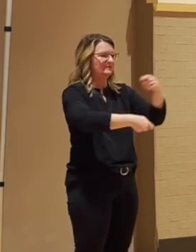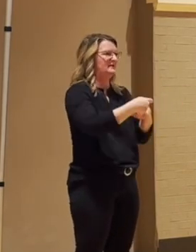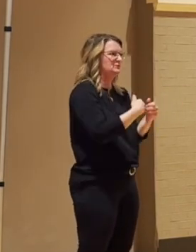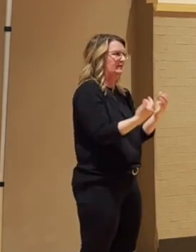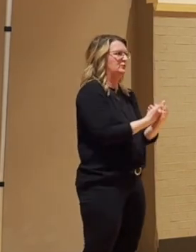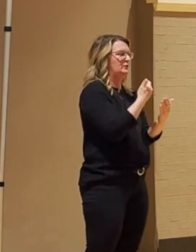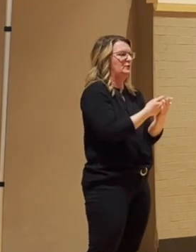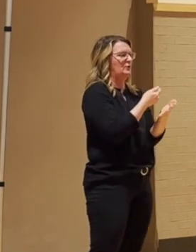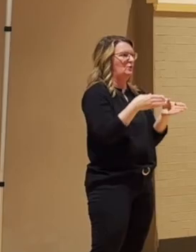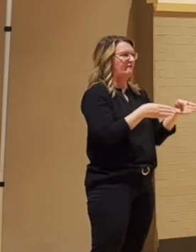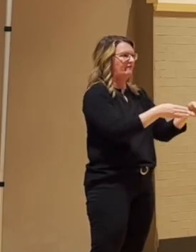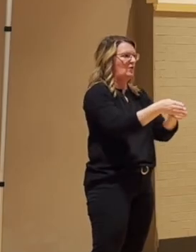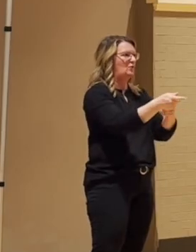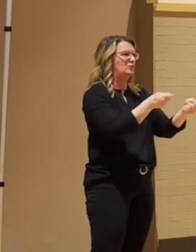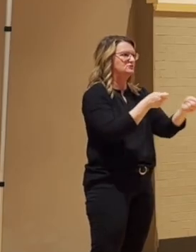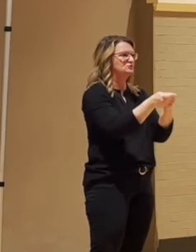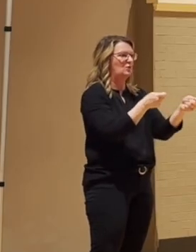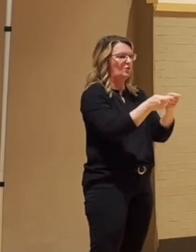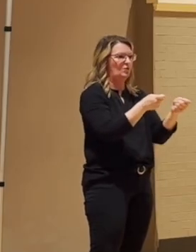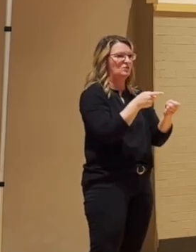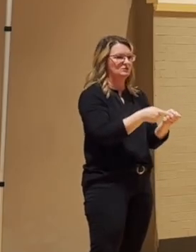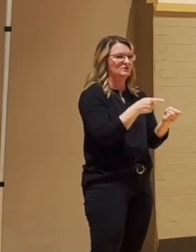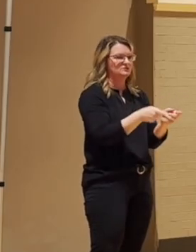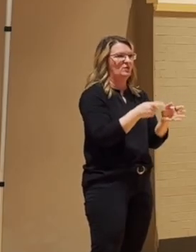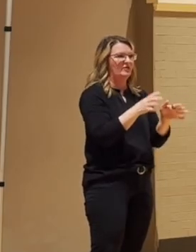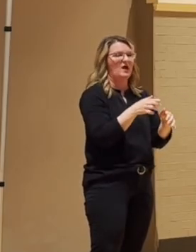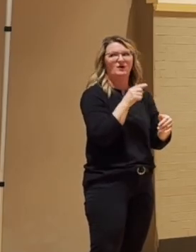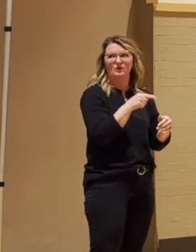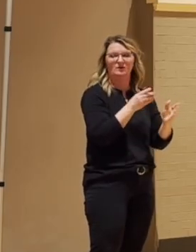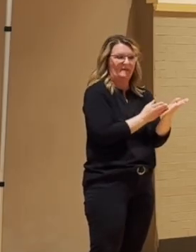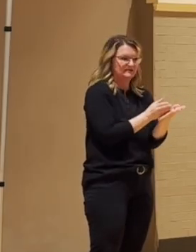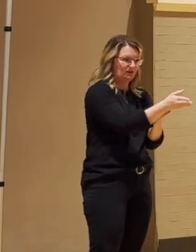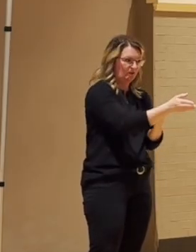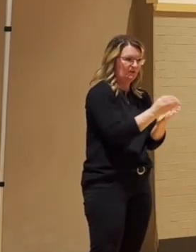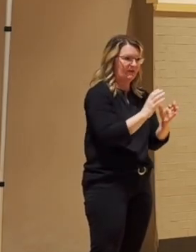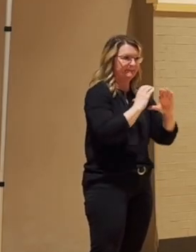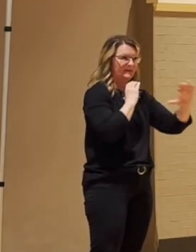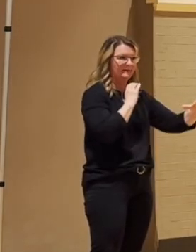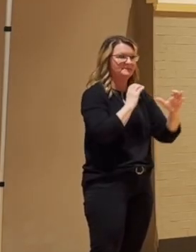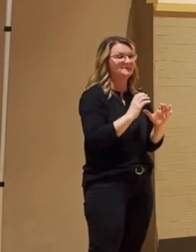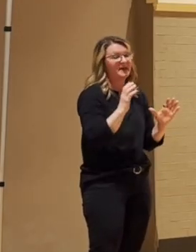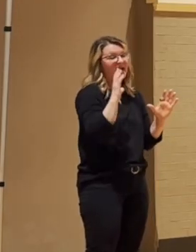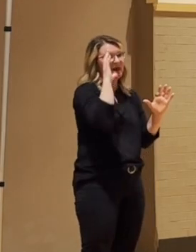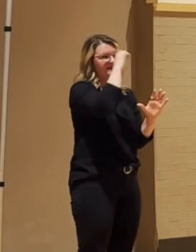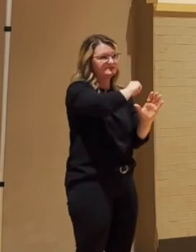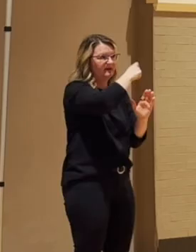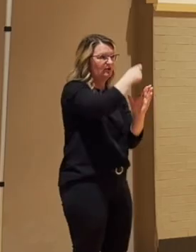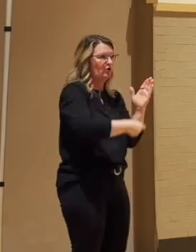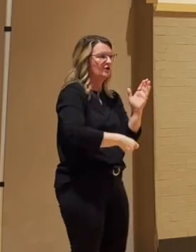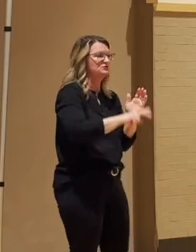control structure, but a little bit lower so that more flow can pass through the pipe. The estimated cost